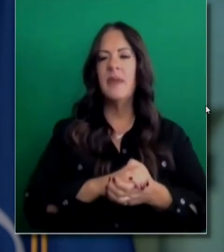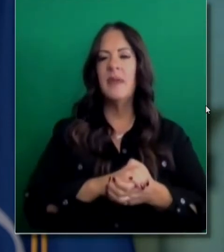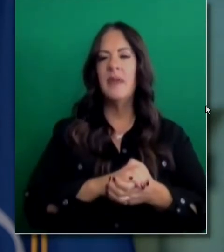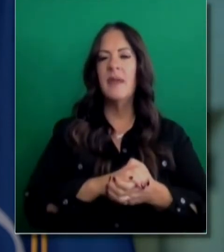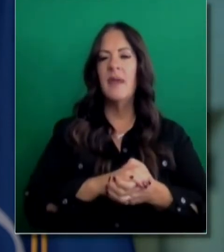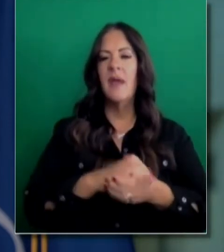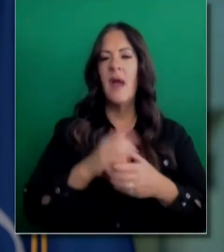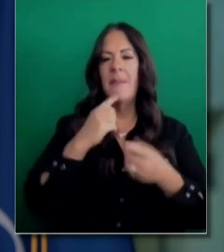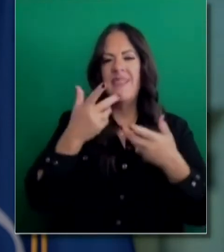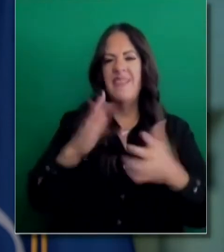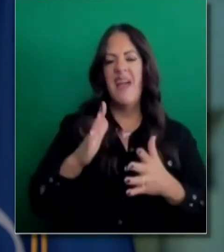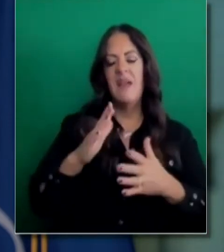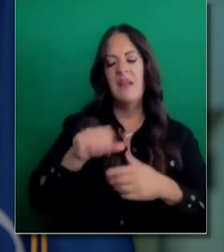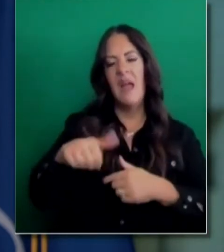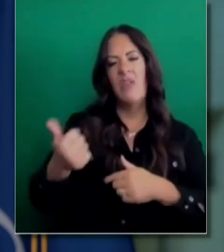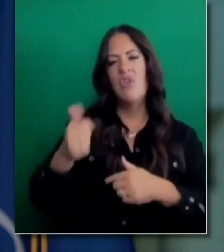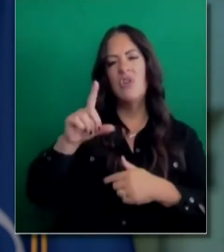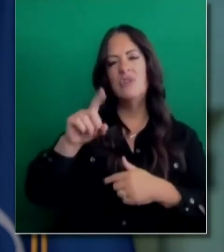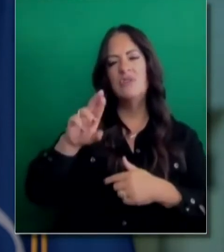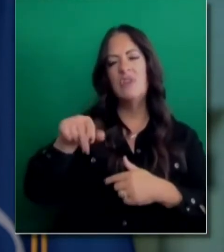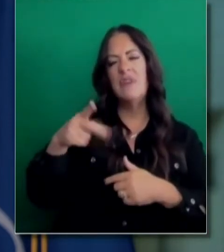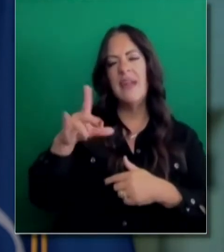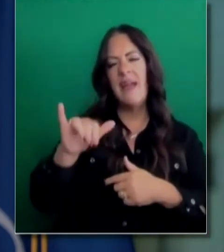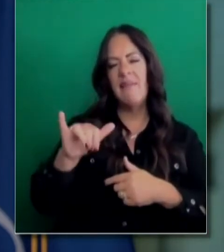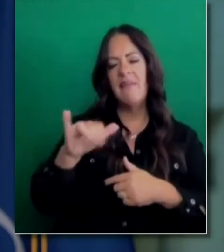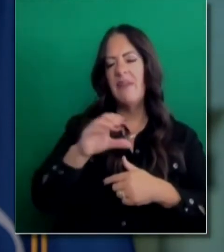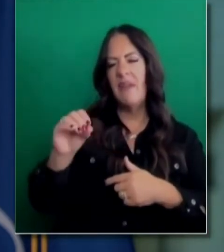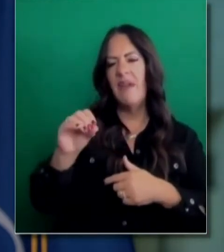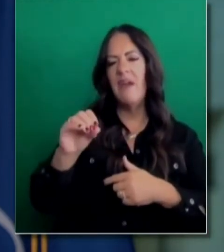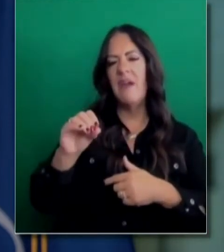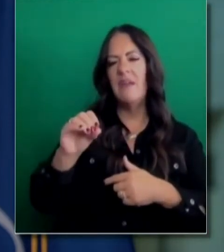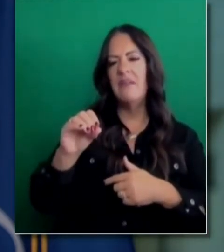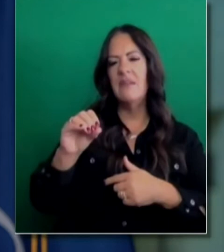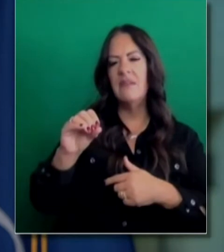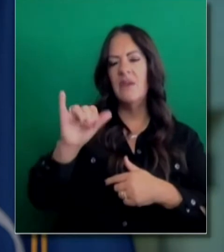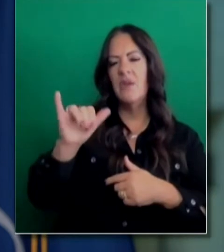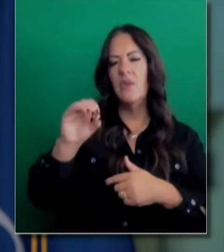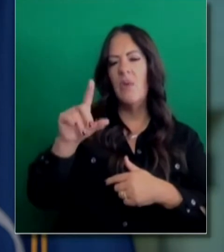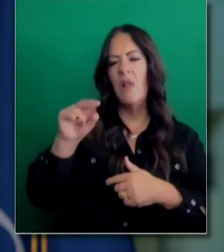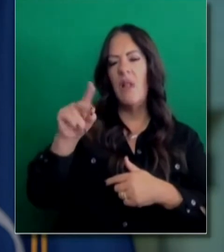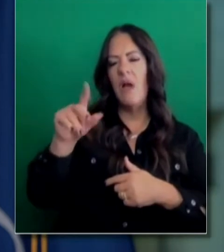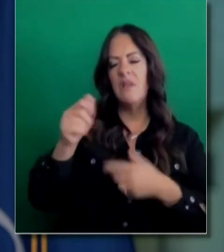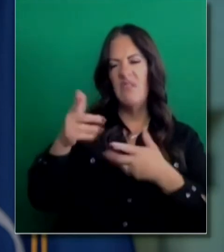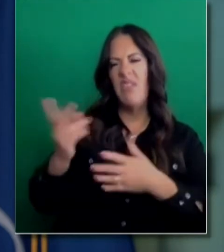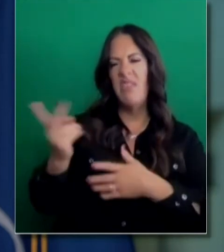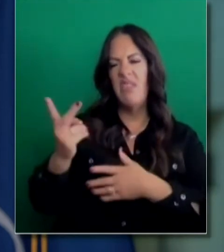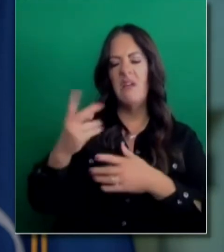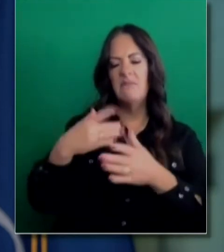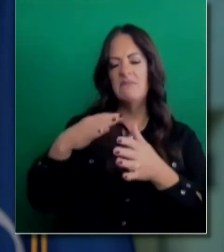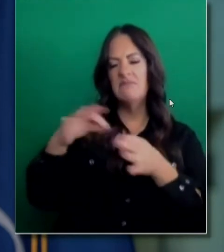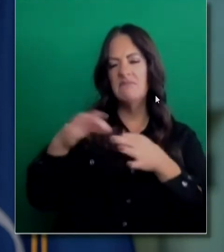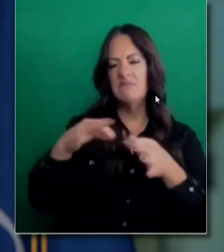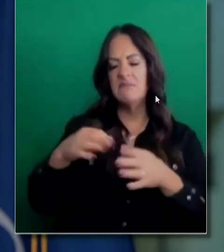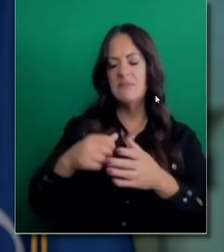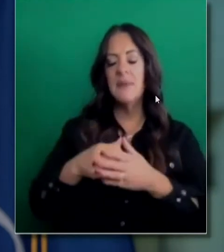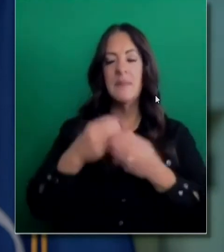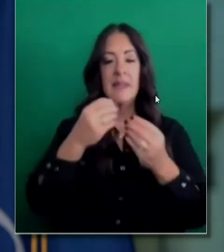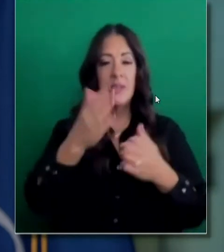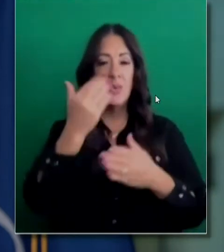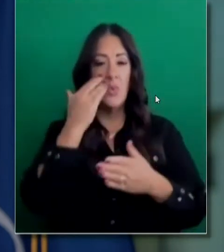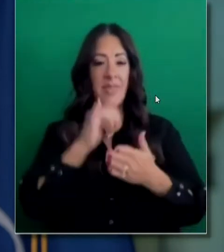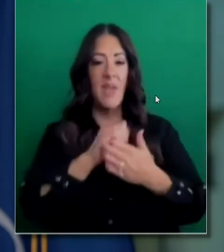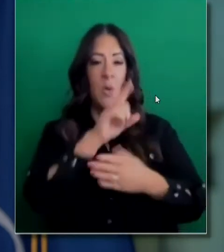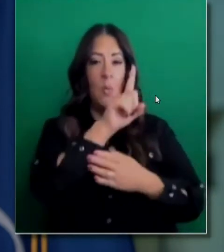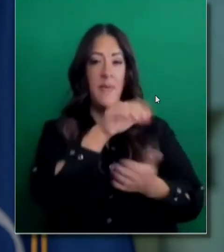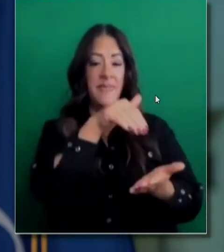more about those efforts, and I appreciate the query. I just want to distinguish the 1,000 staff is specific to the surge in